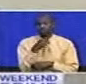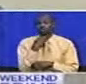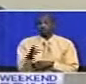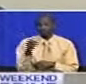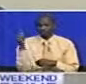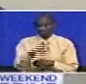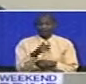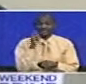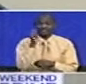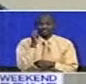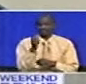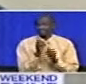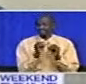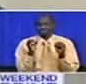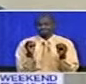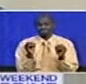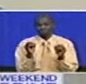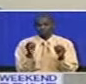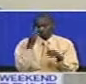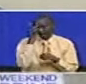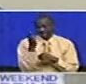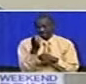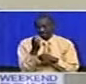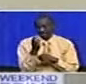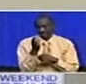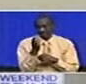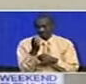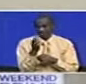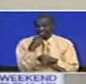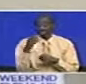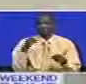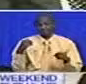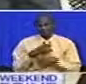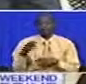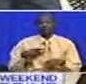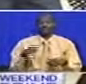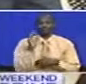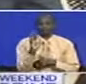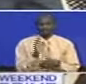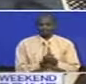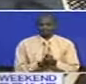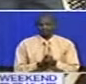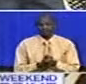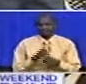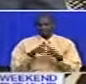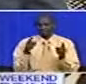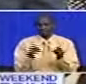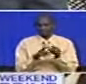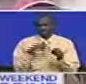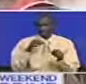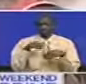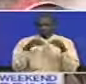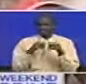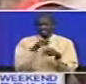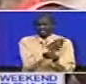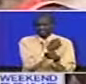come and testify. Why? They say they are fearing for their life. However, according to Inspector